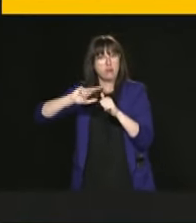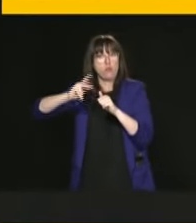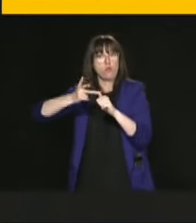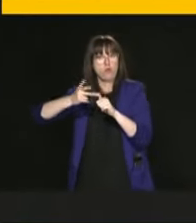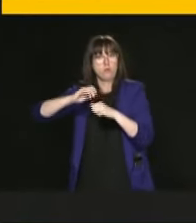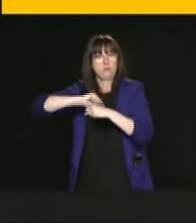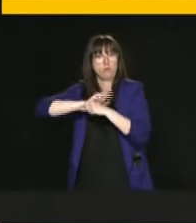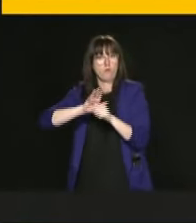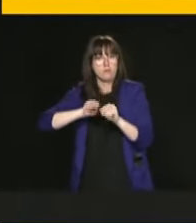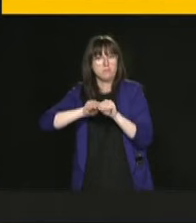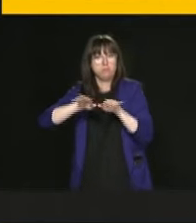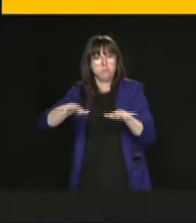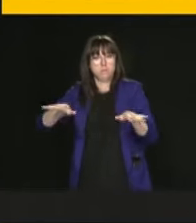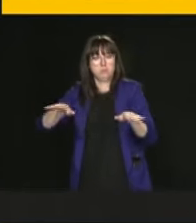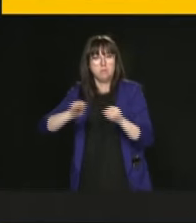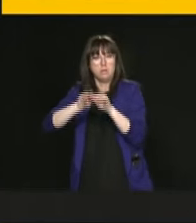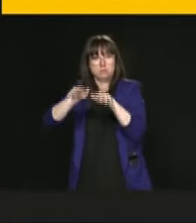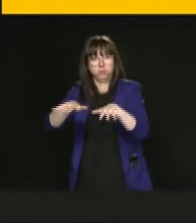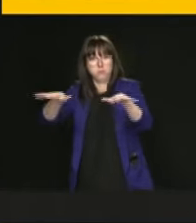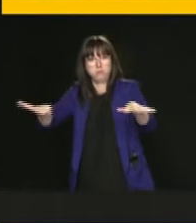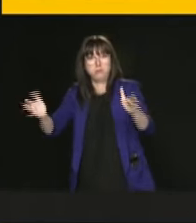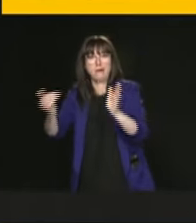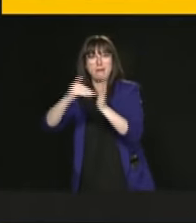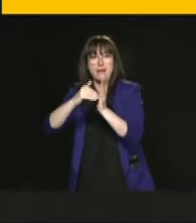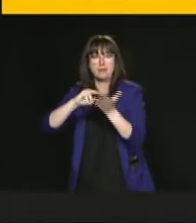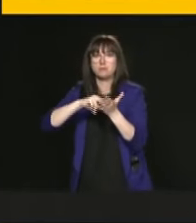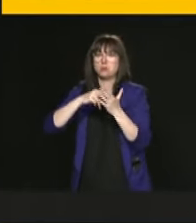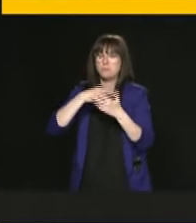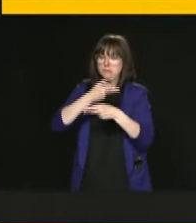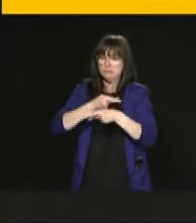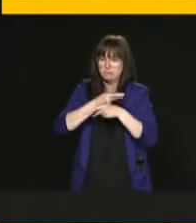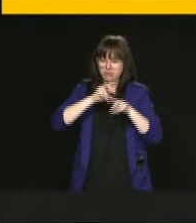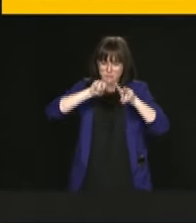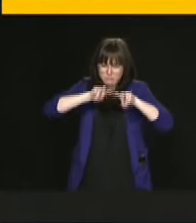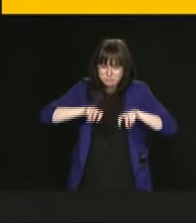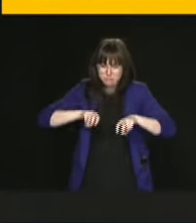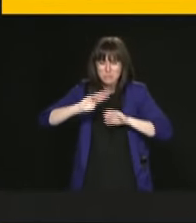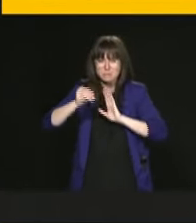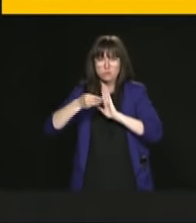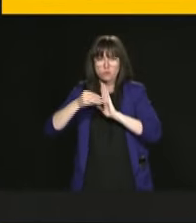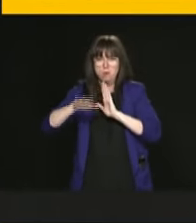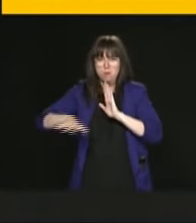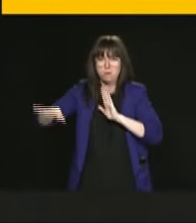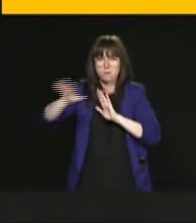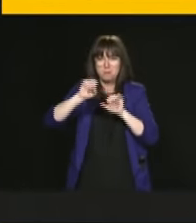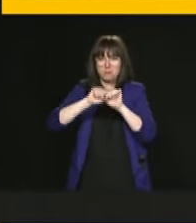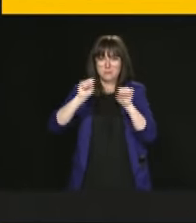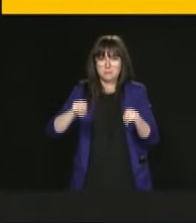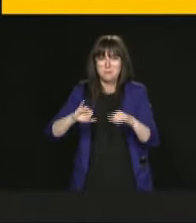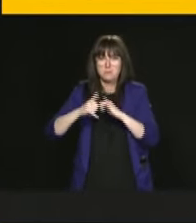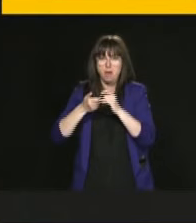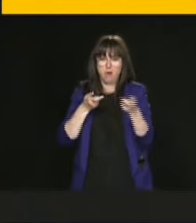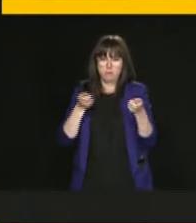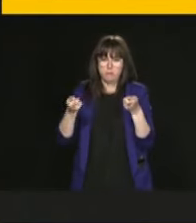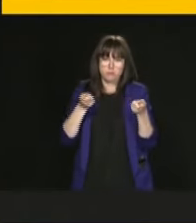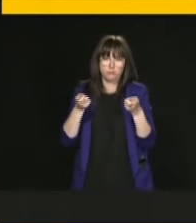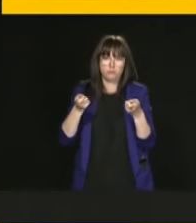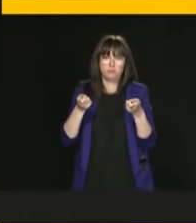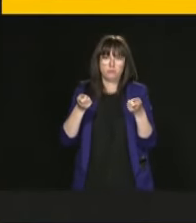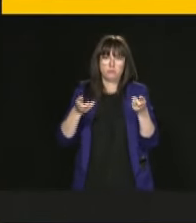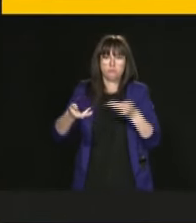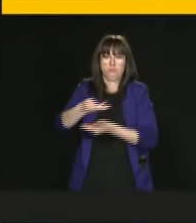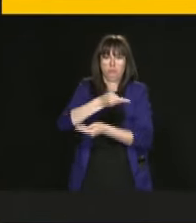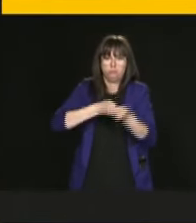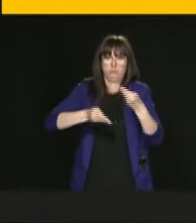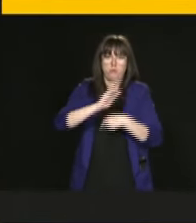we need to closely look at the Montreal system and situation and do a lot of testing and tracing,